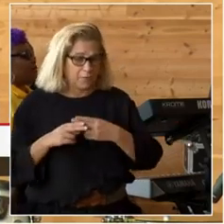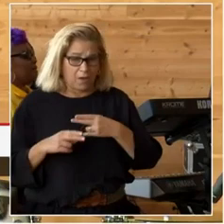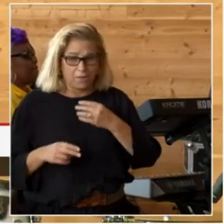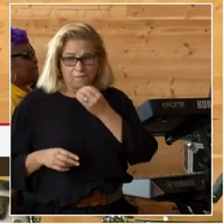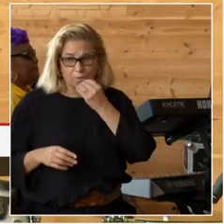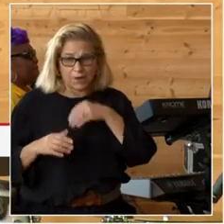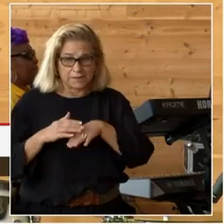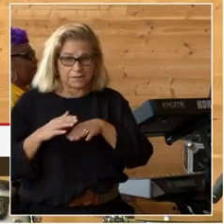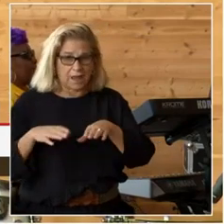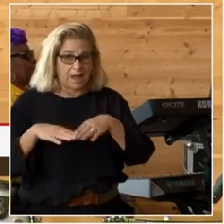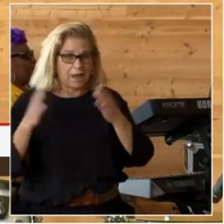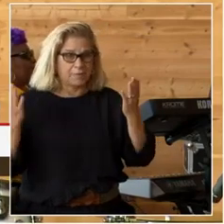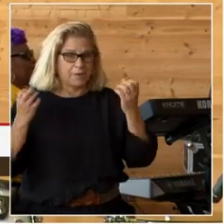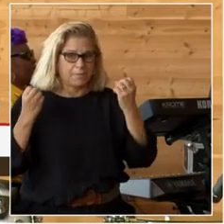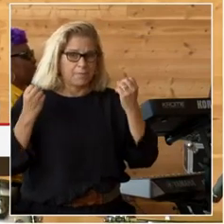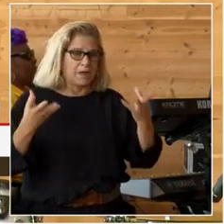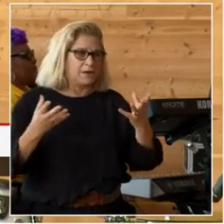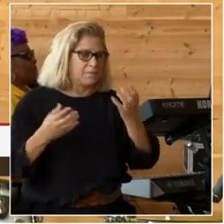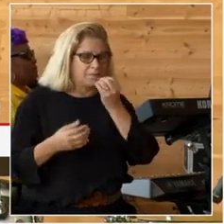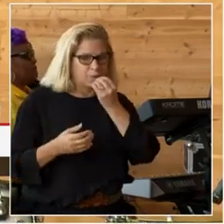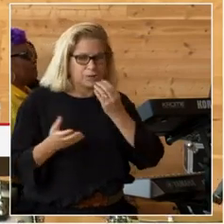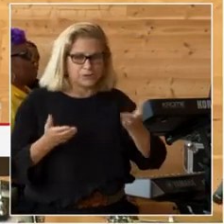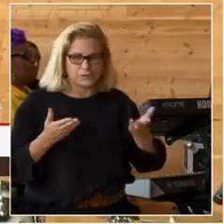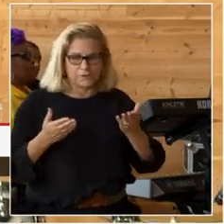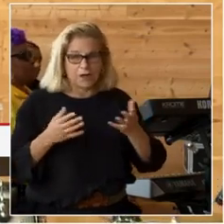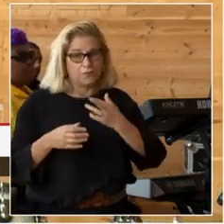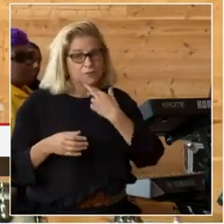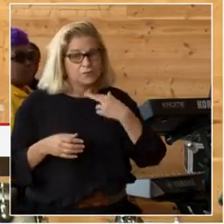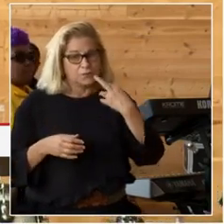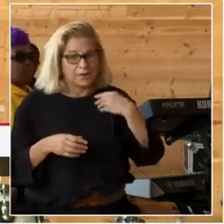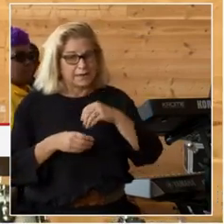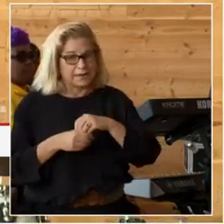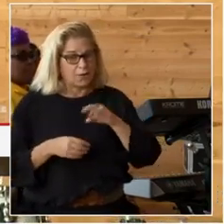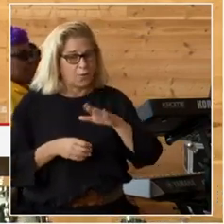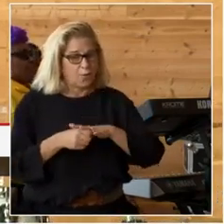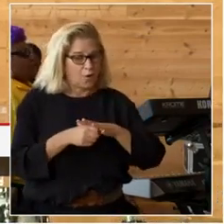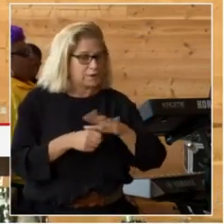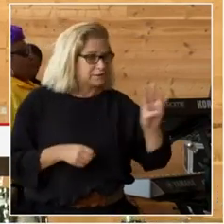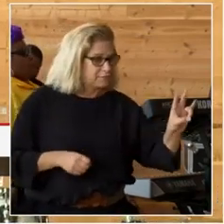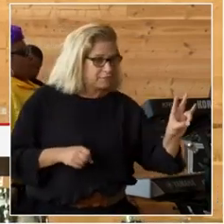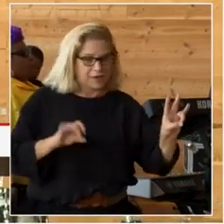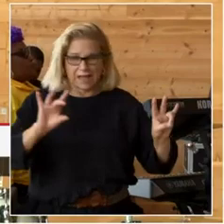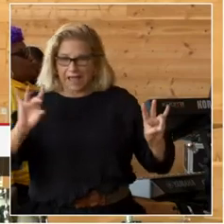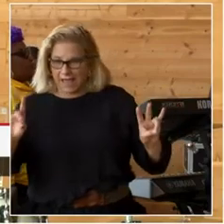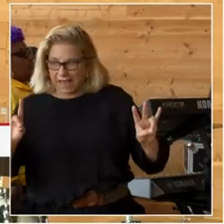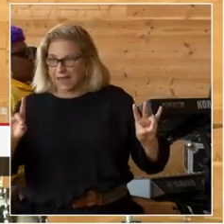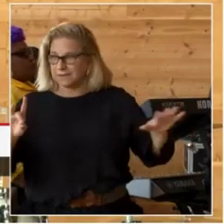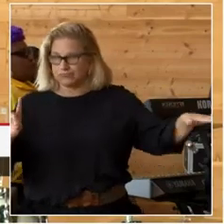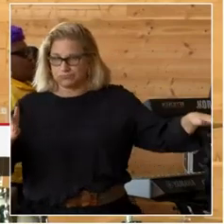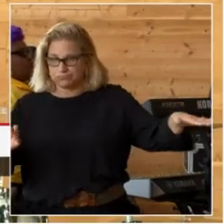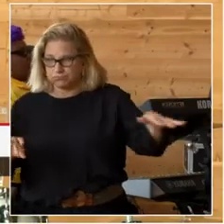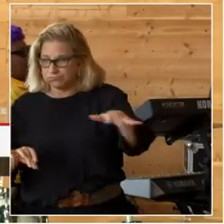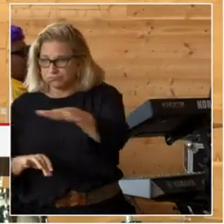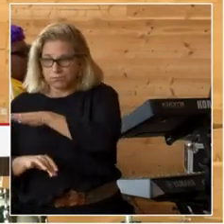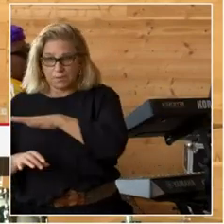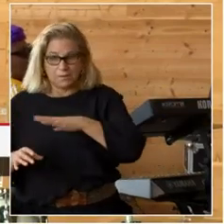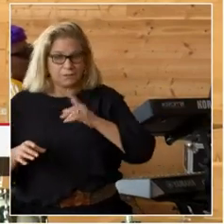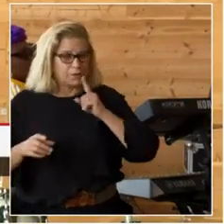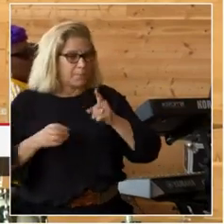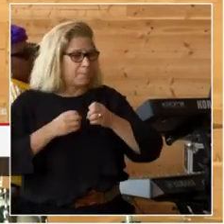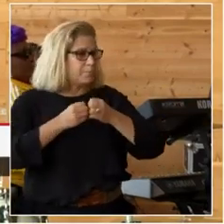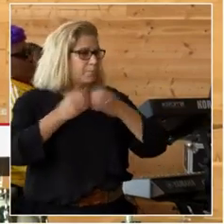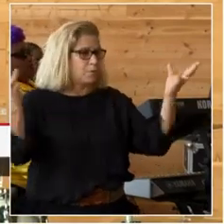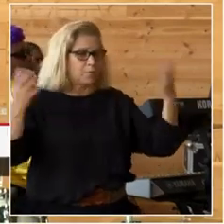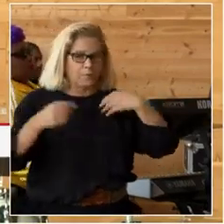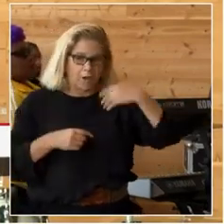so many food serving restaurants in Ward 7-8 using this fund that it would blow your mind. And I'm just really